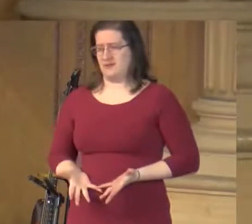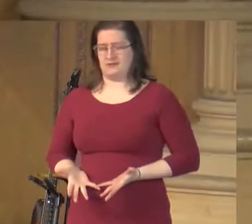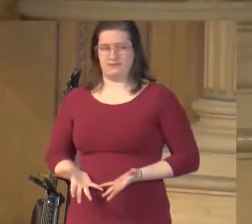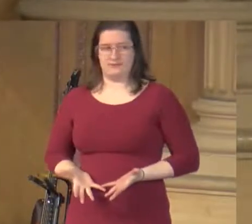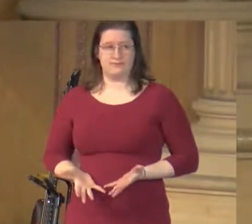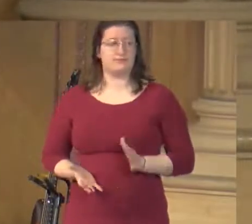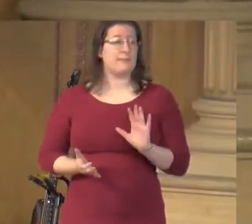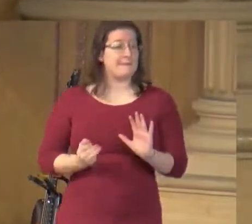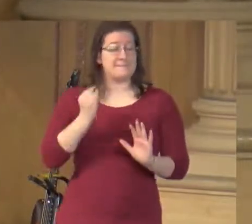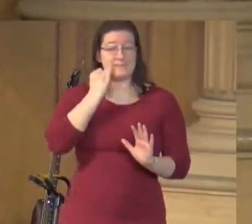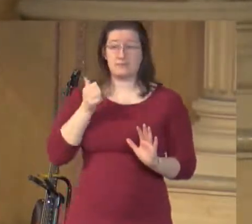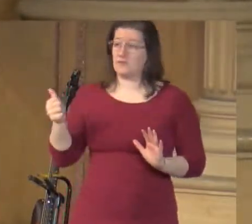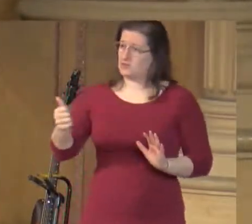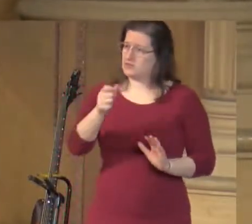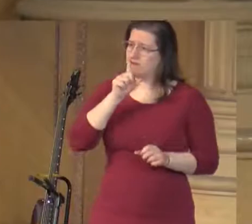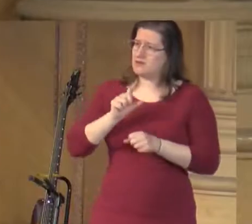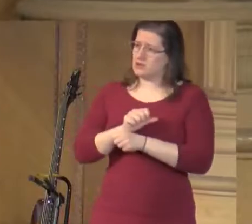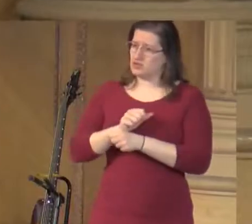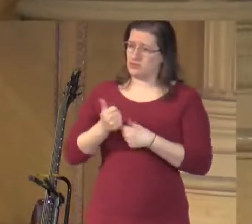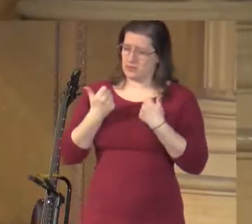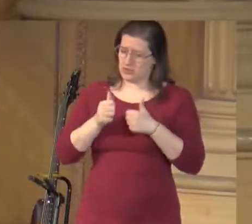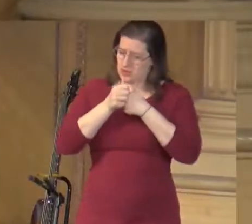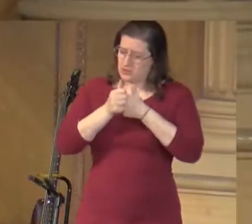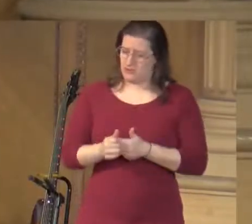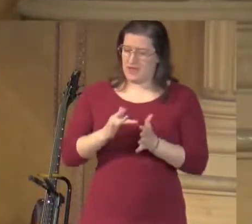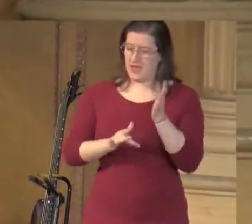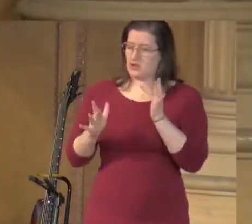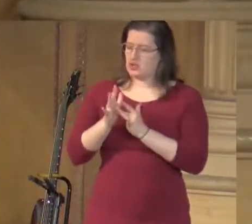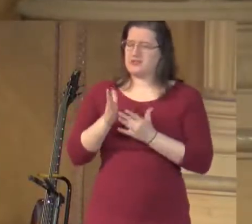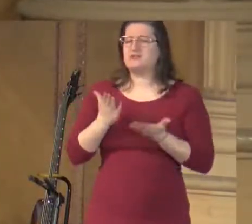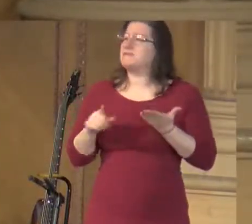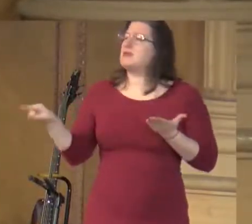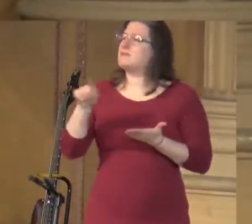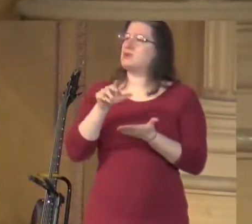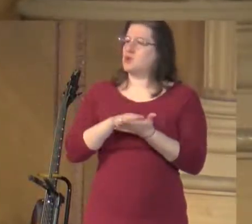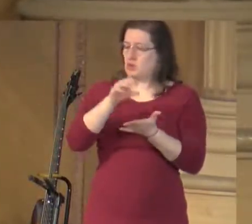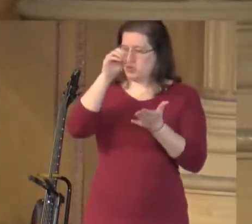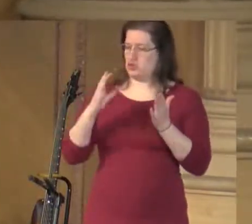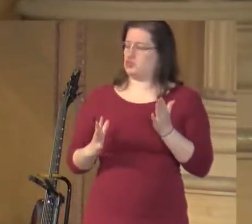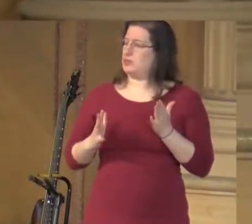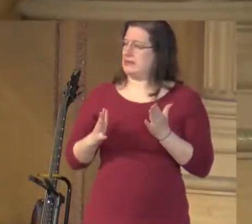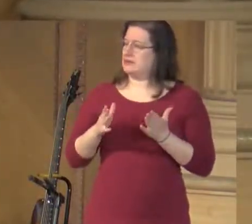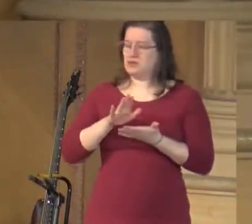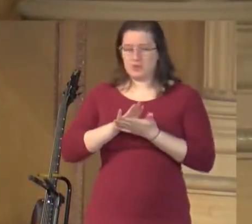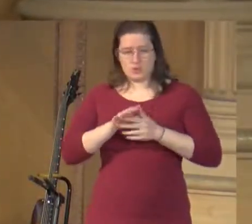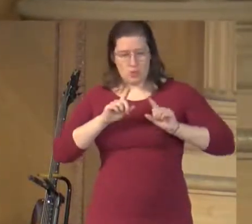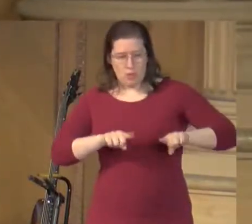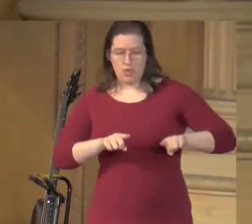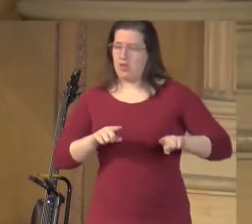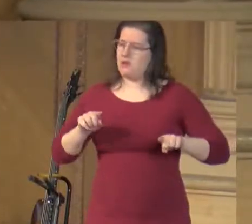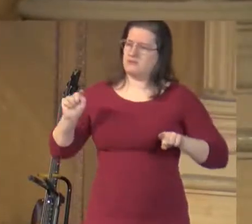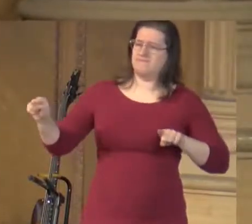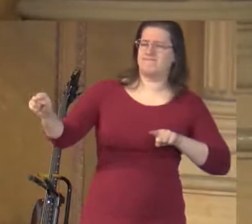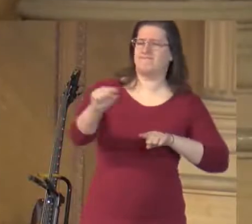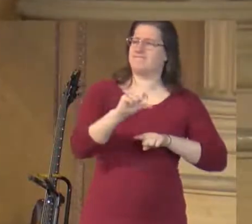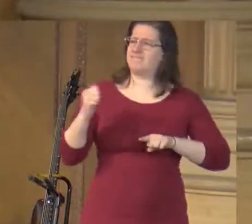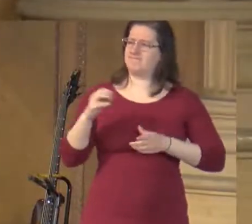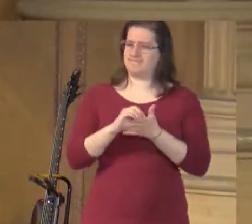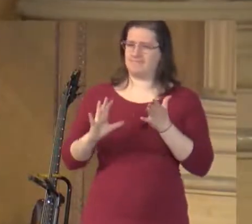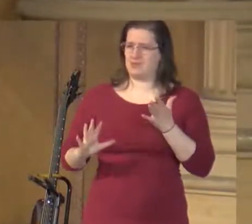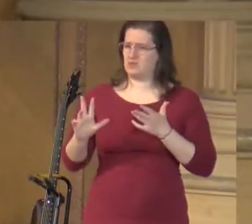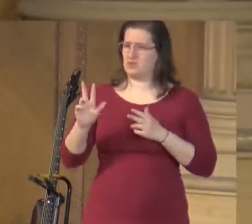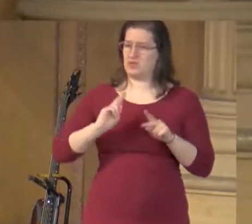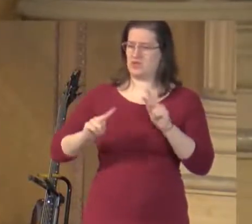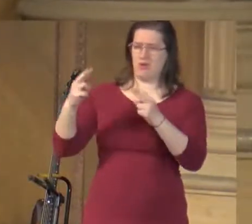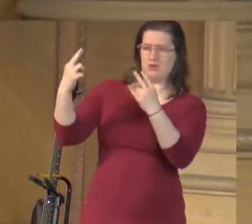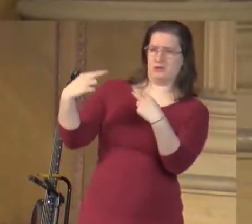And so if you're genuinely trying to follow Jesus at your school and the other students it seems like almost as a whole all treat you